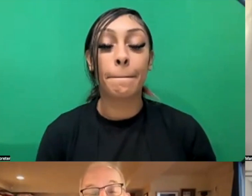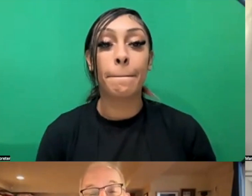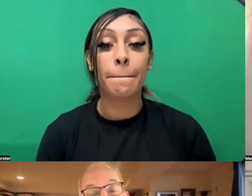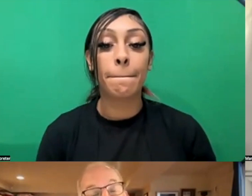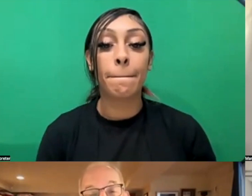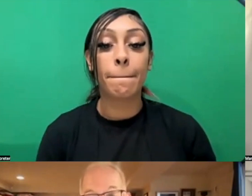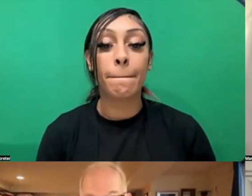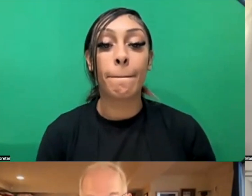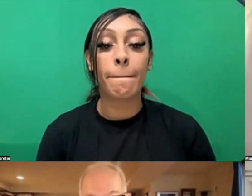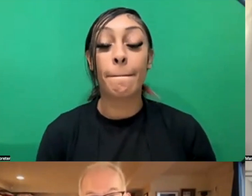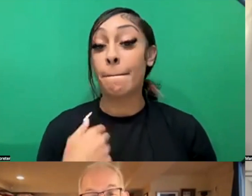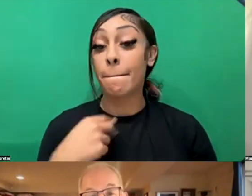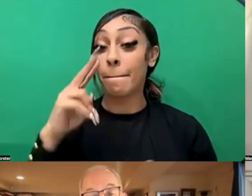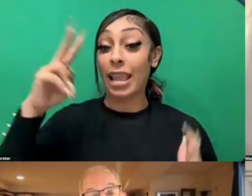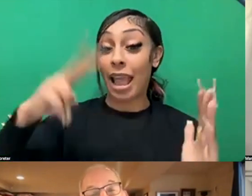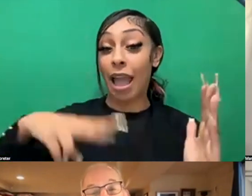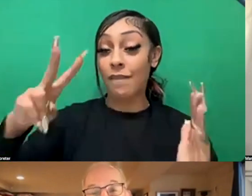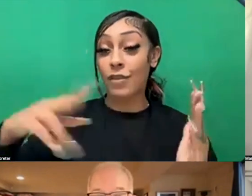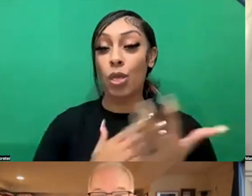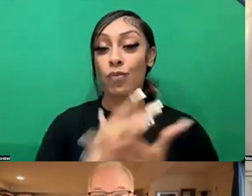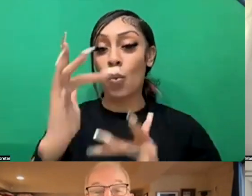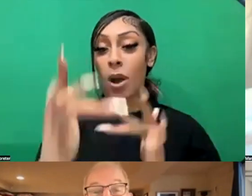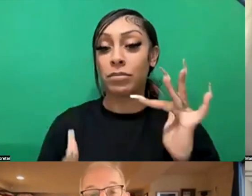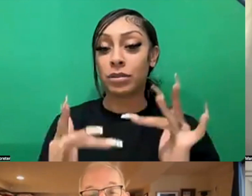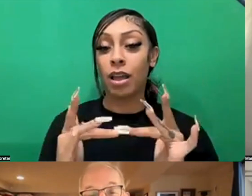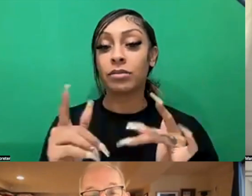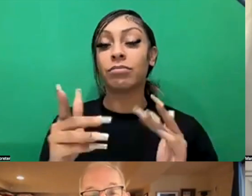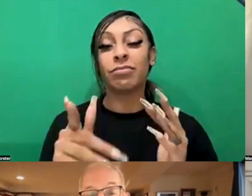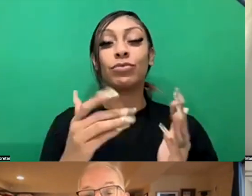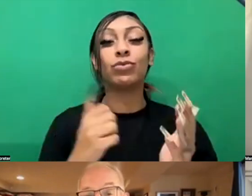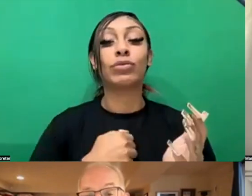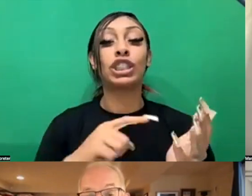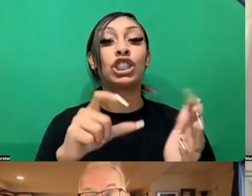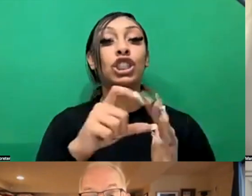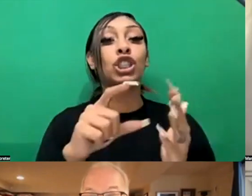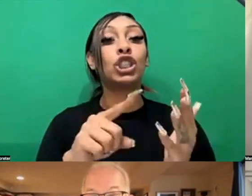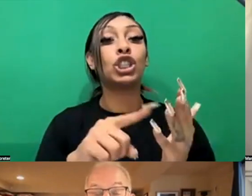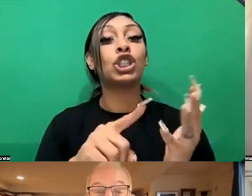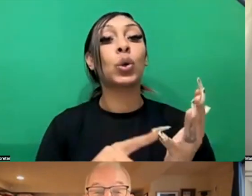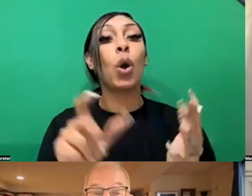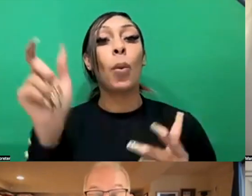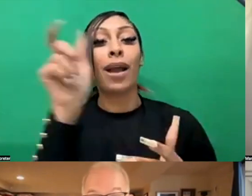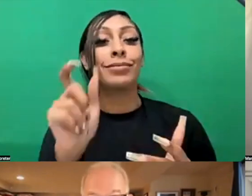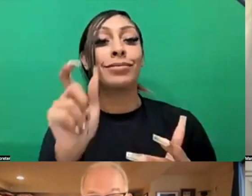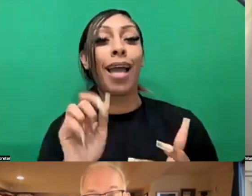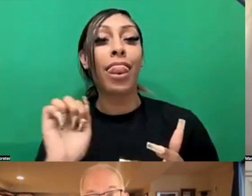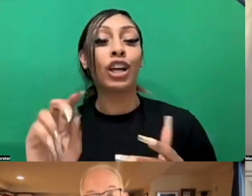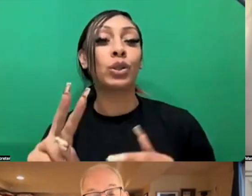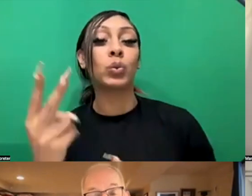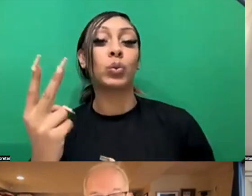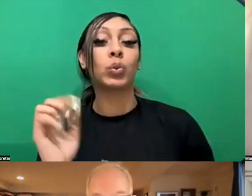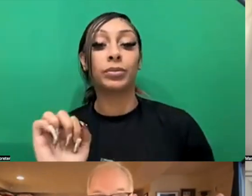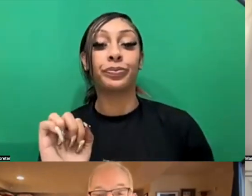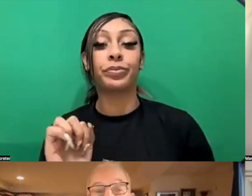so I looked on the web, and there were two guys in Galicia, Spain,